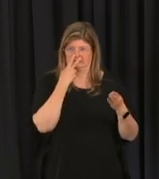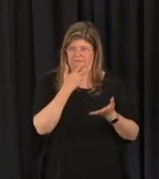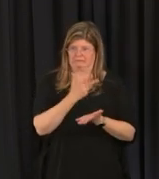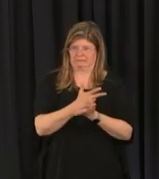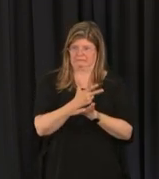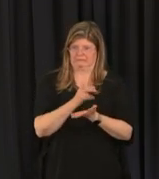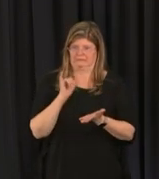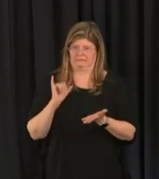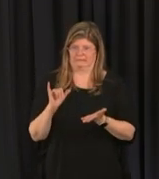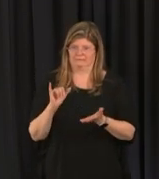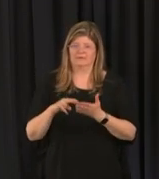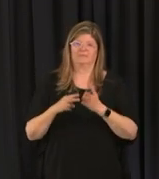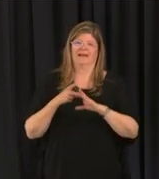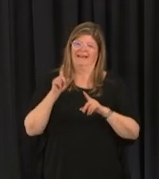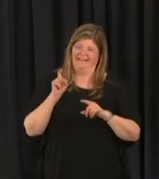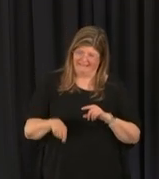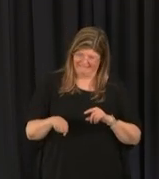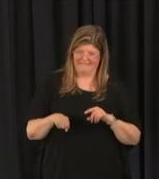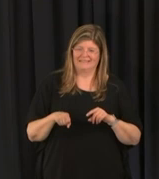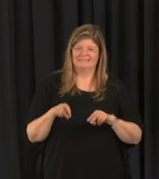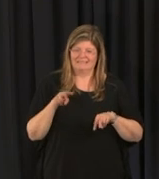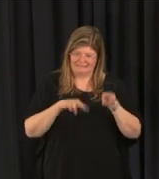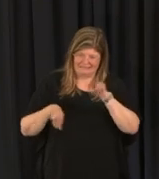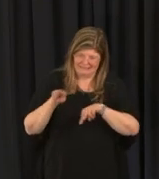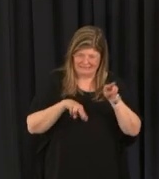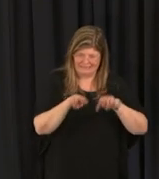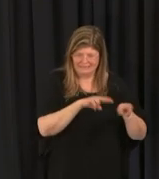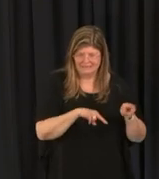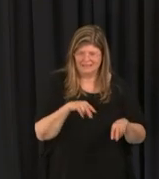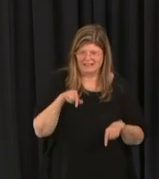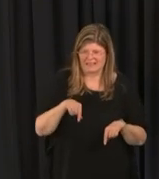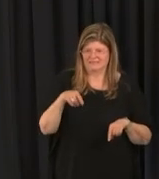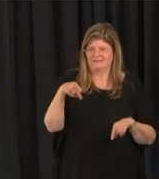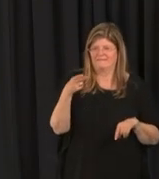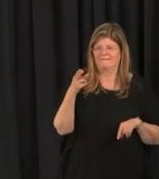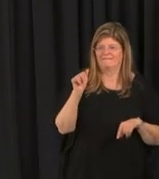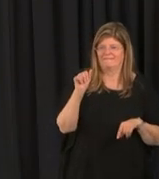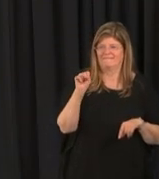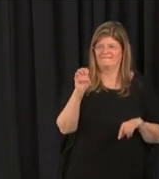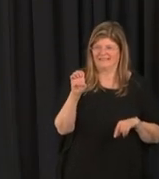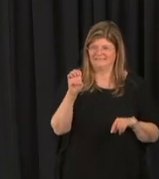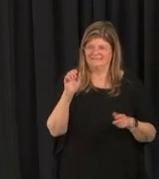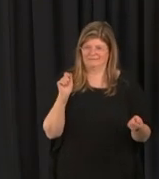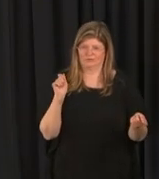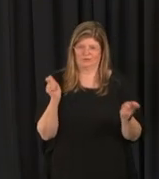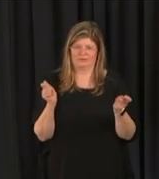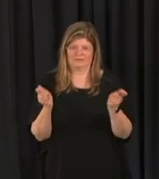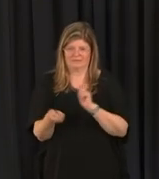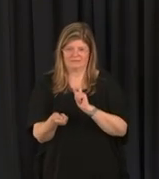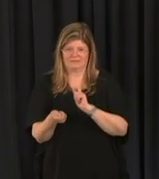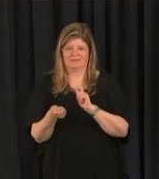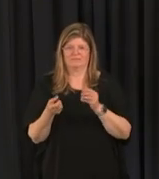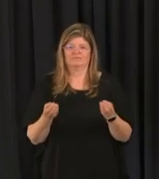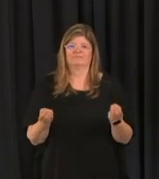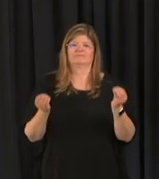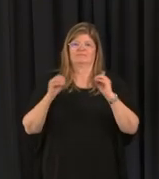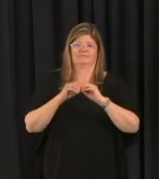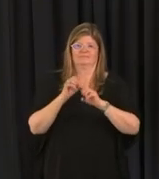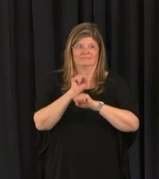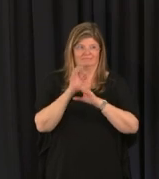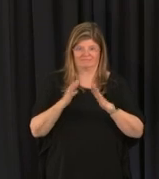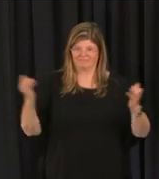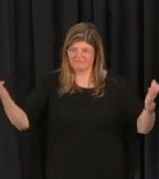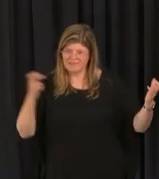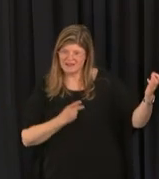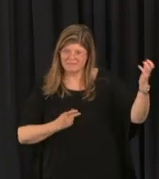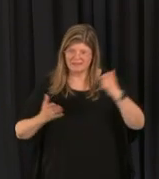in schools. And so you should consider this a phase where we are getting more of our employees